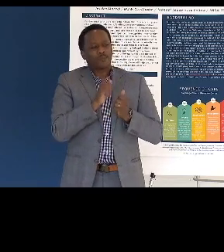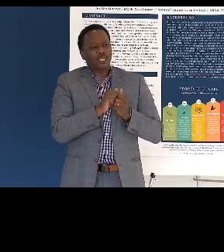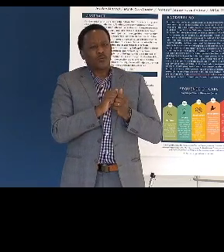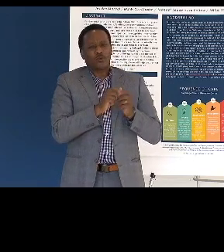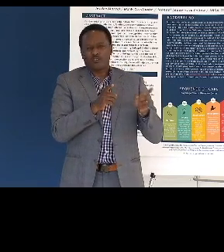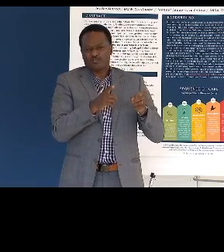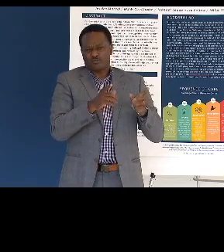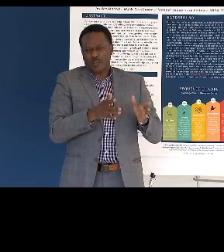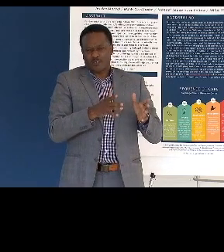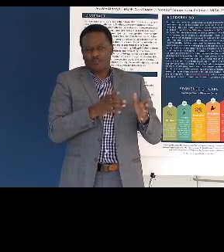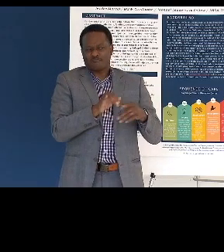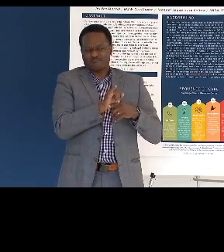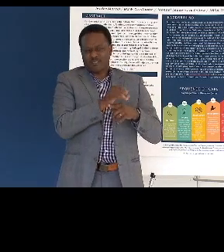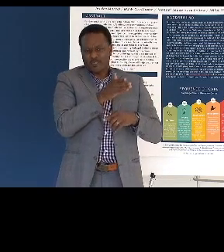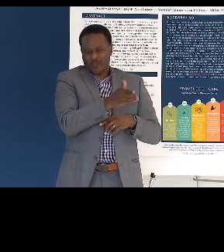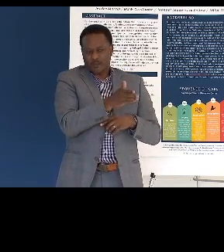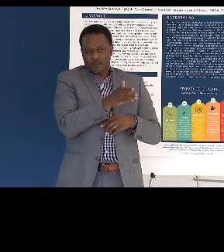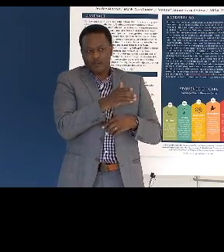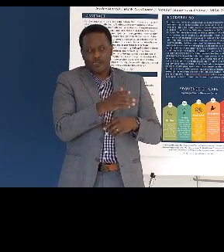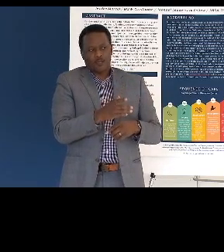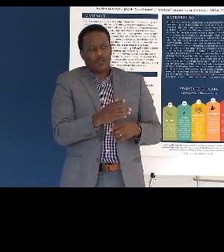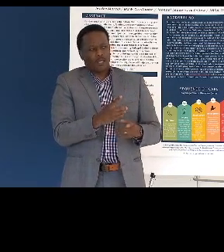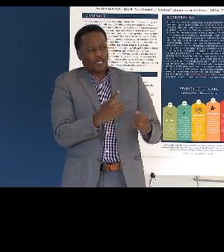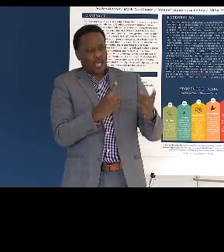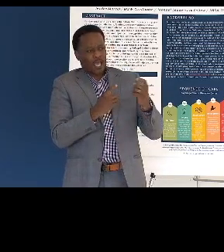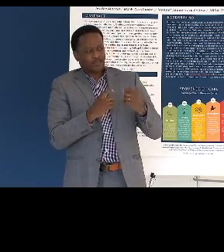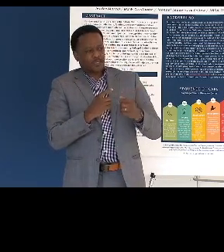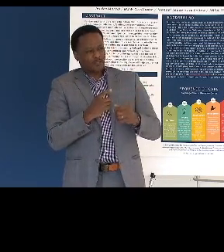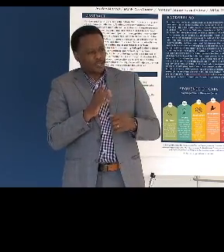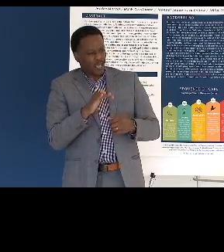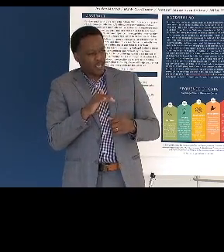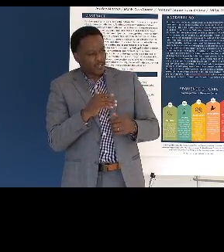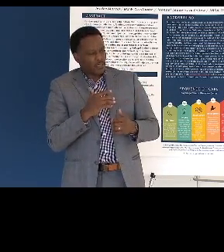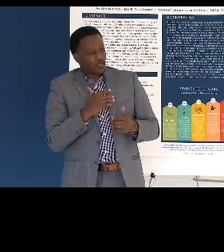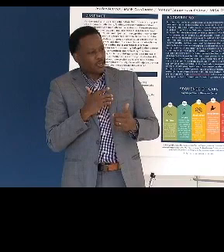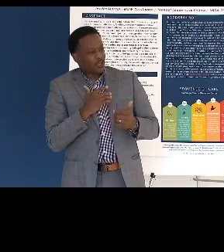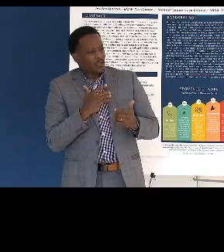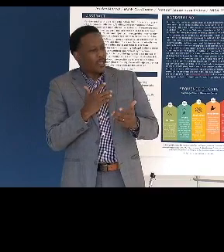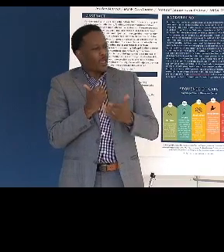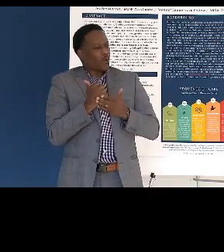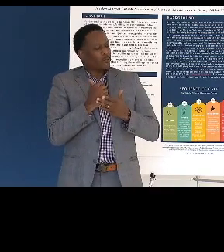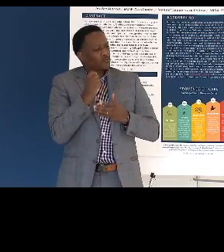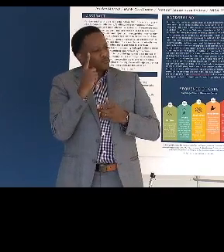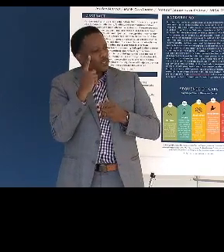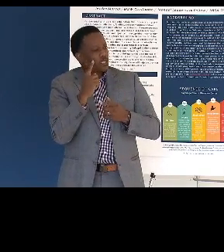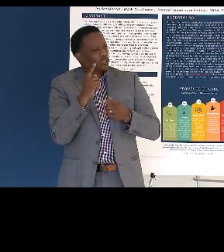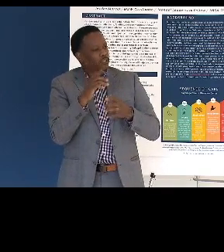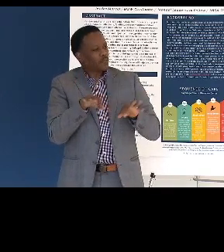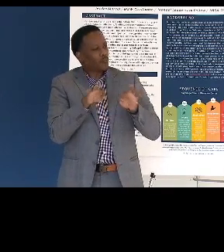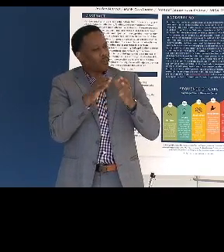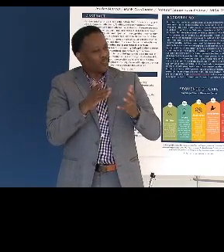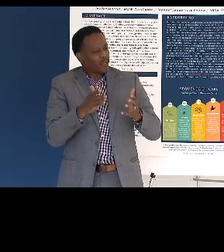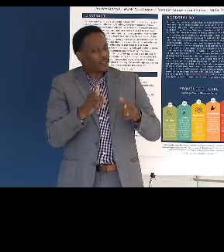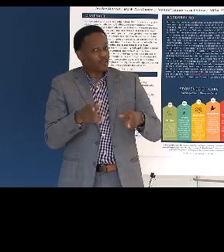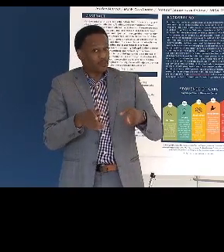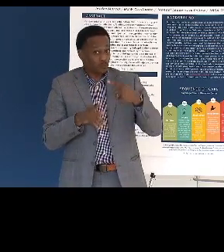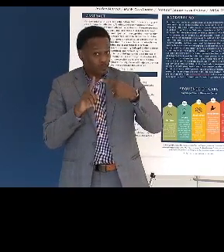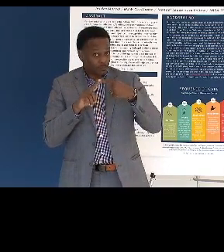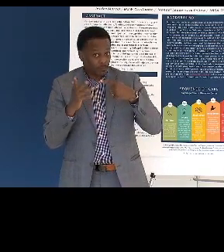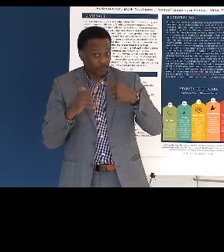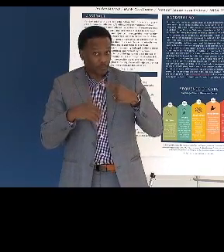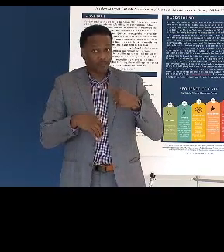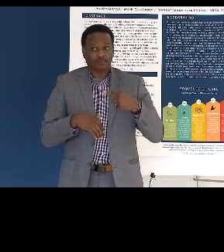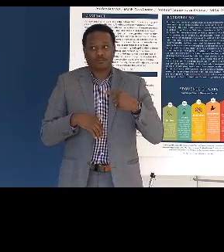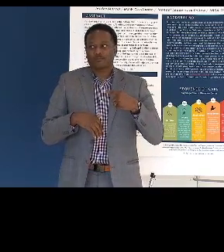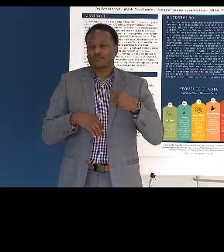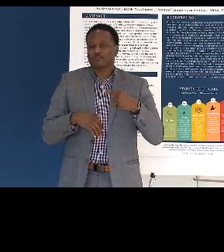program, I was asked to provide information to help answer key questions. 1, What factors should be considered when pairing mentors with